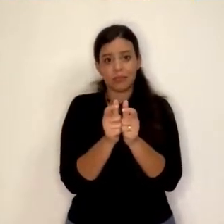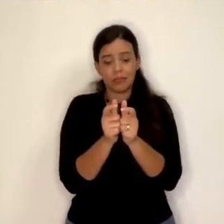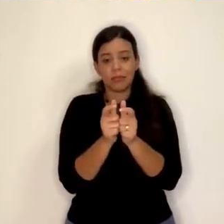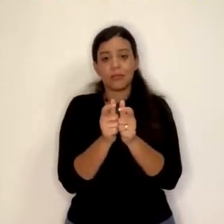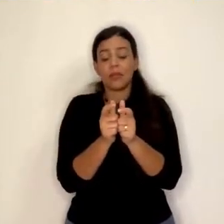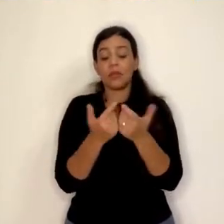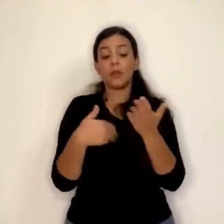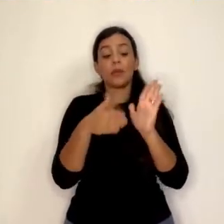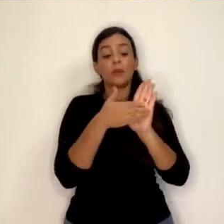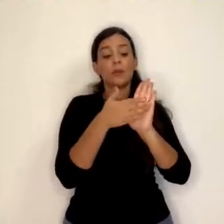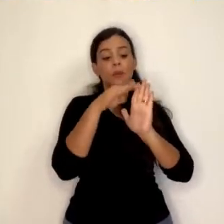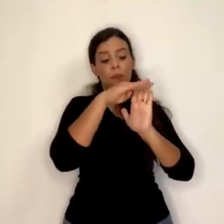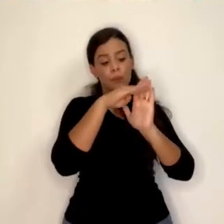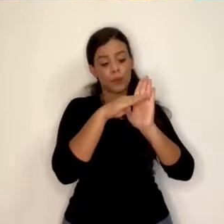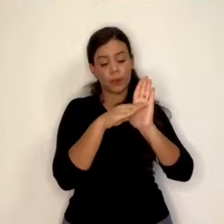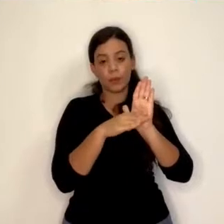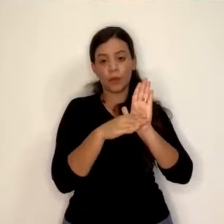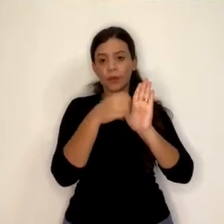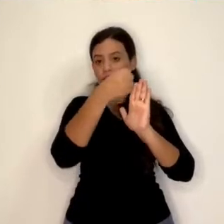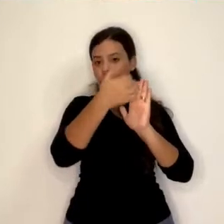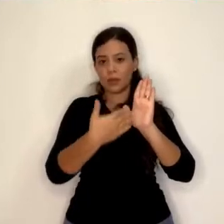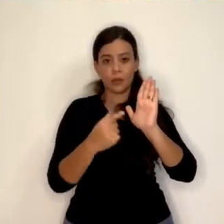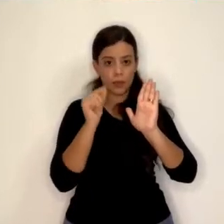current government